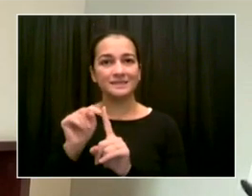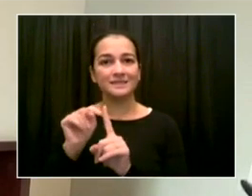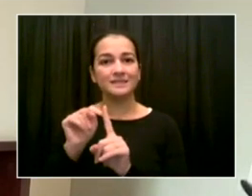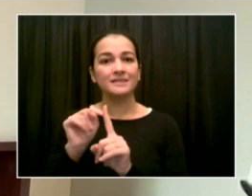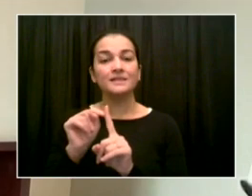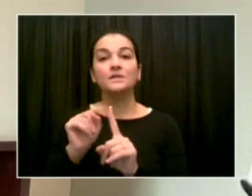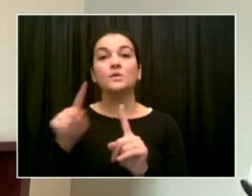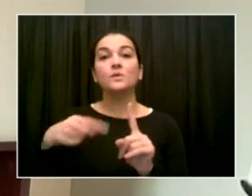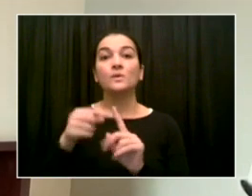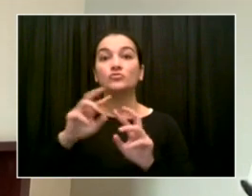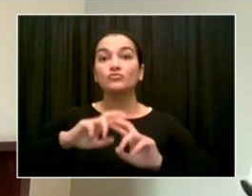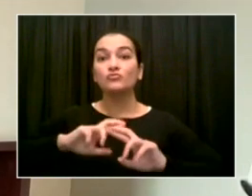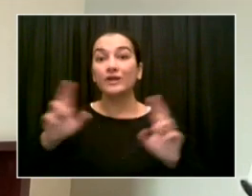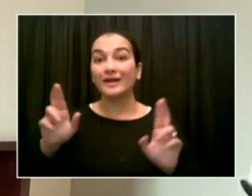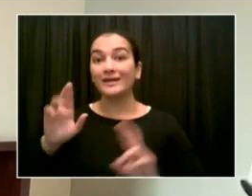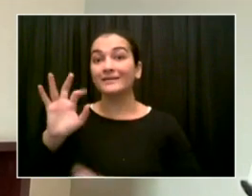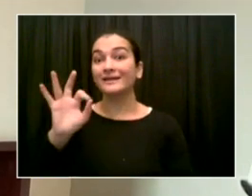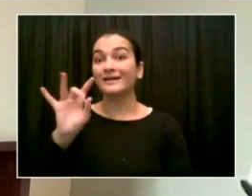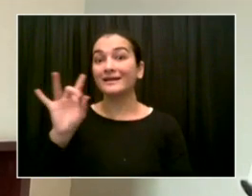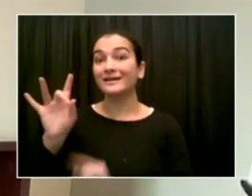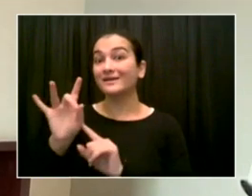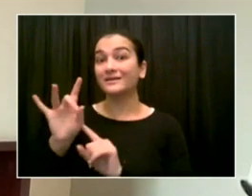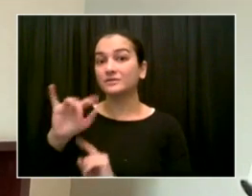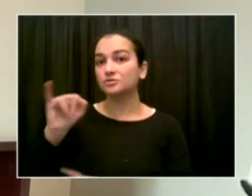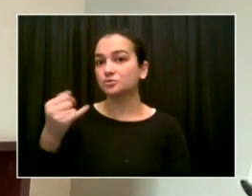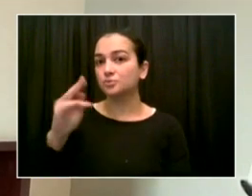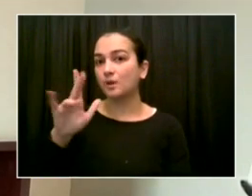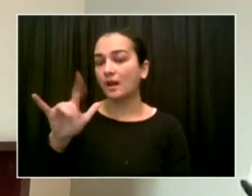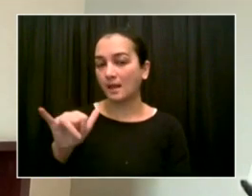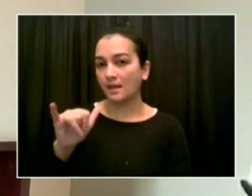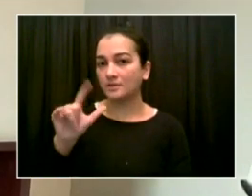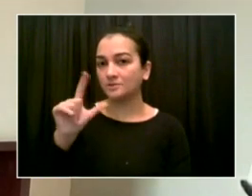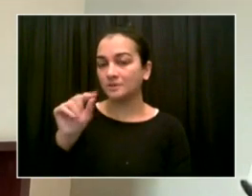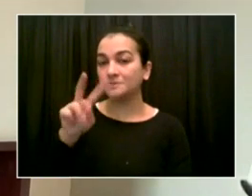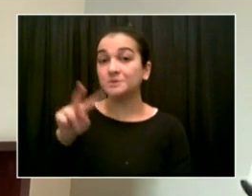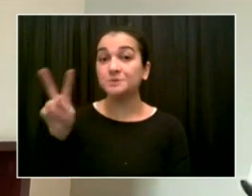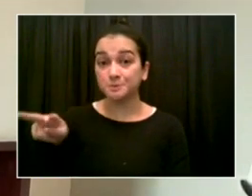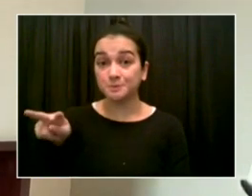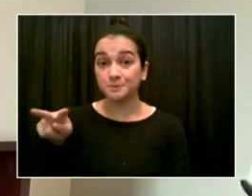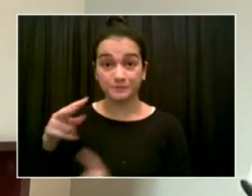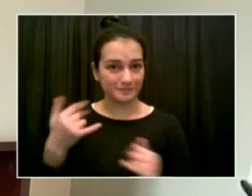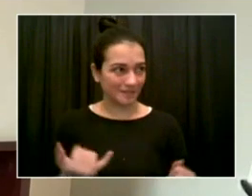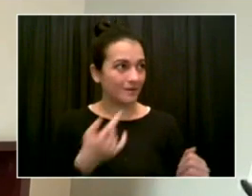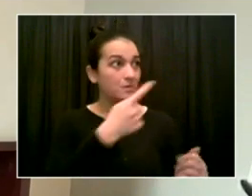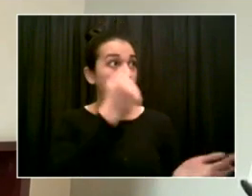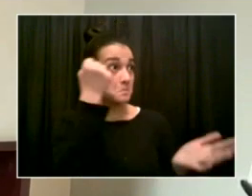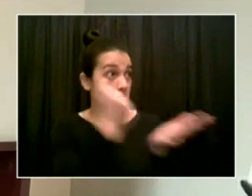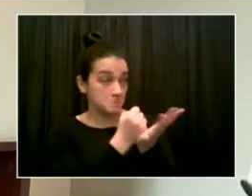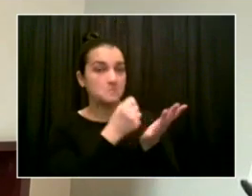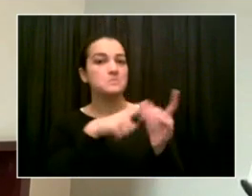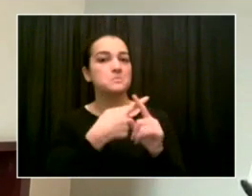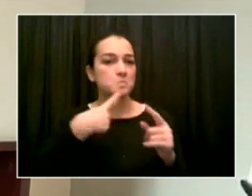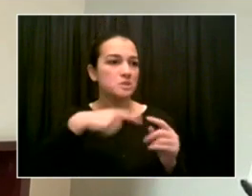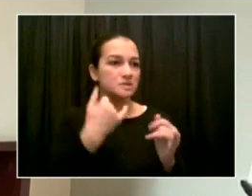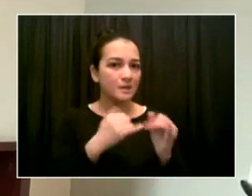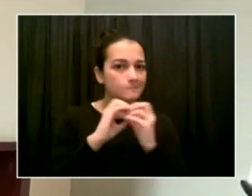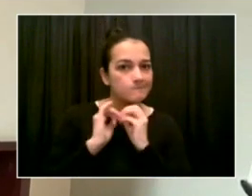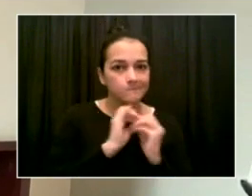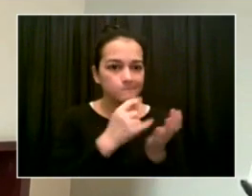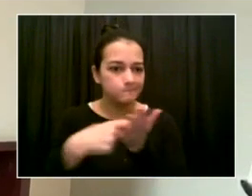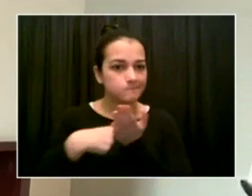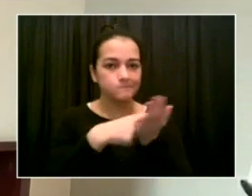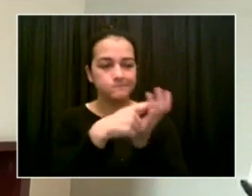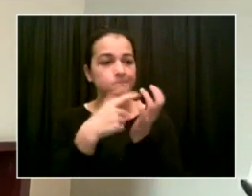equity. And now the important next critical step is for the states to build the